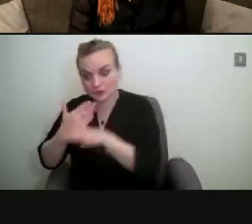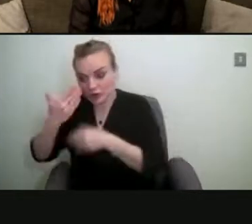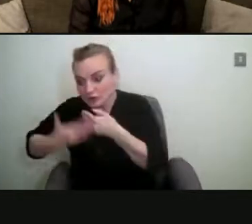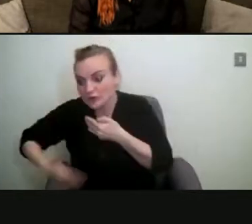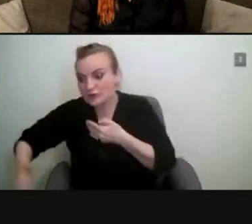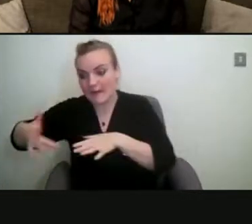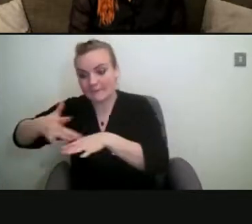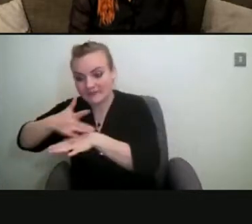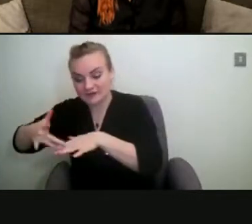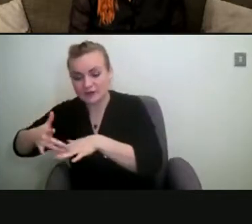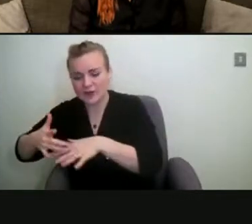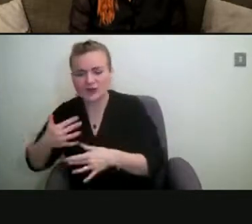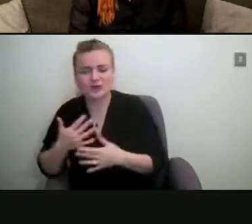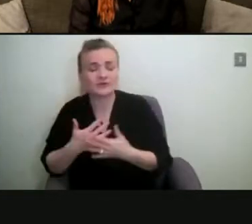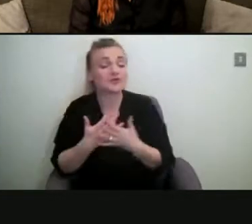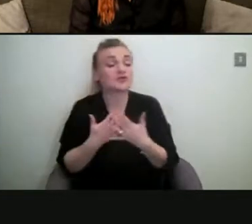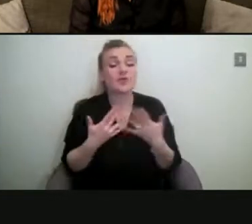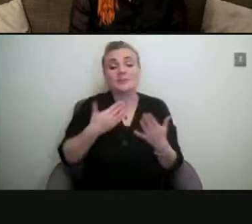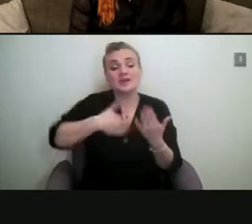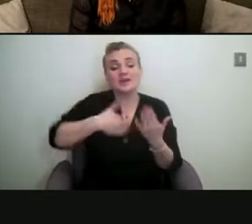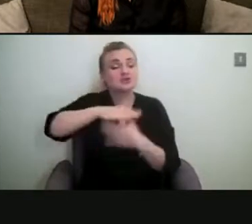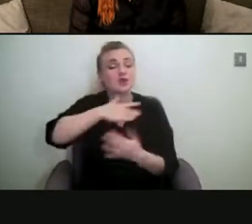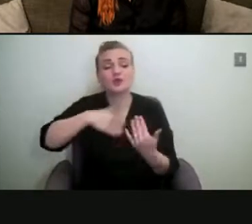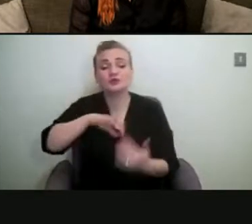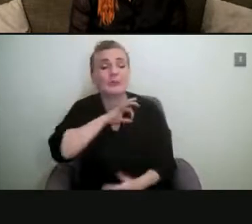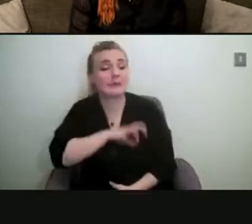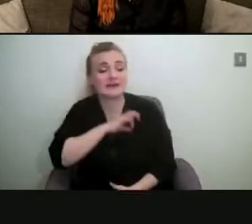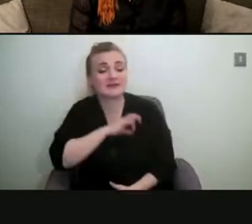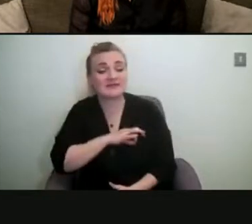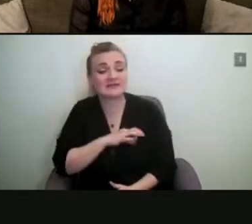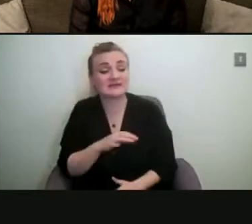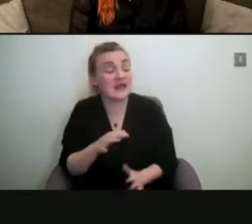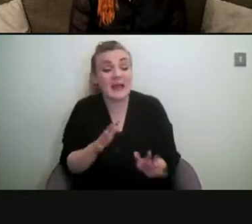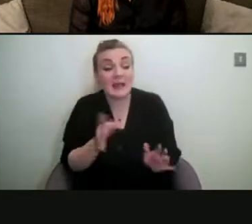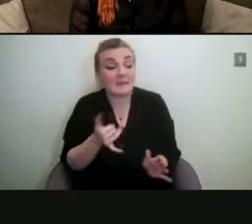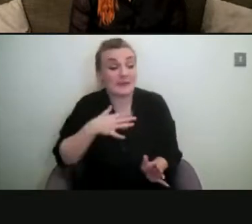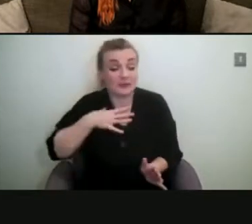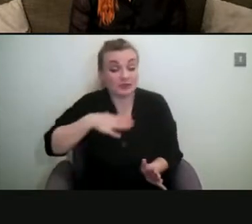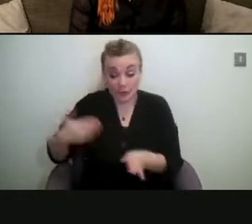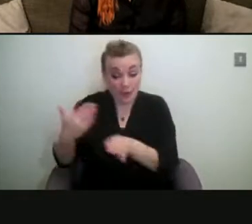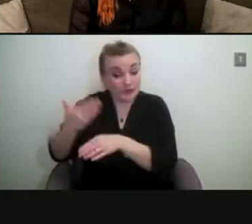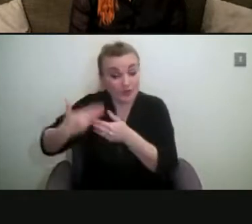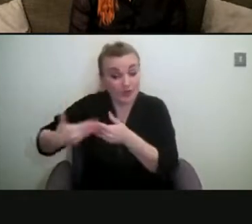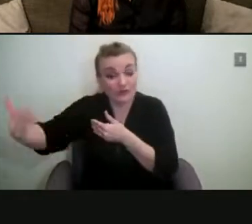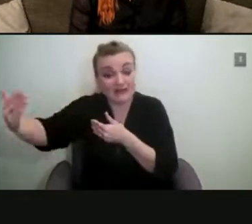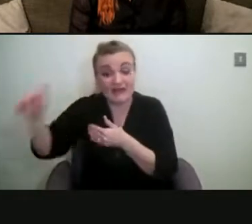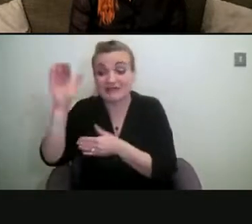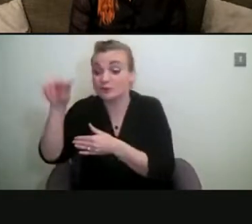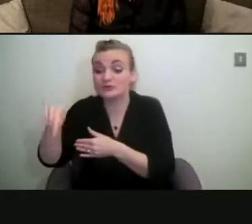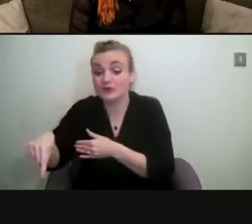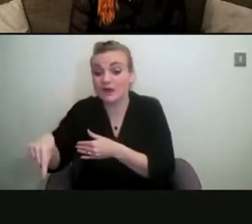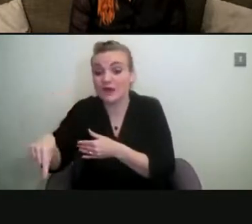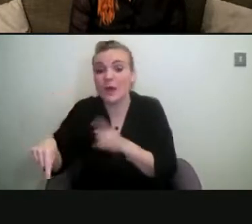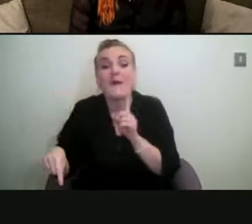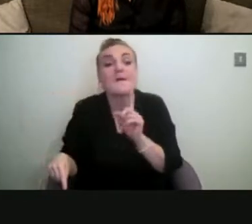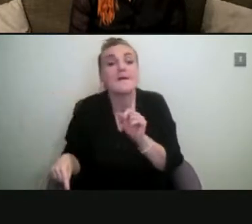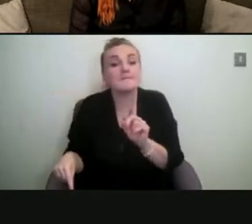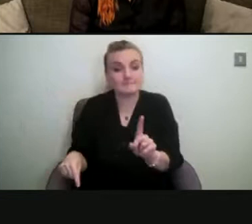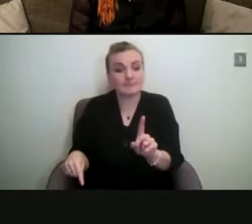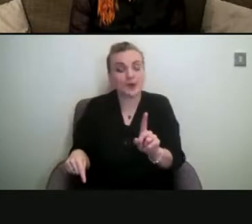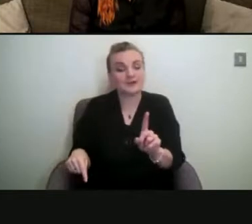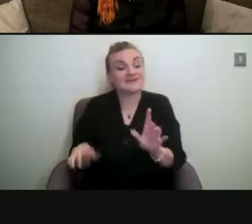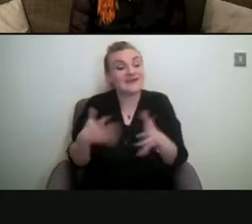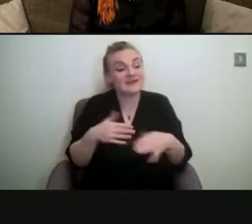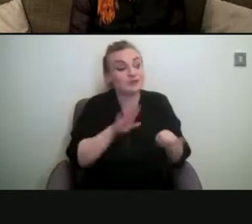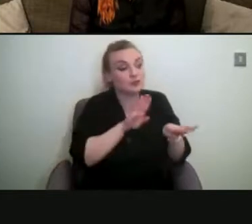social benefits to everyone. Even if it's something that you're not going to pursue as a career later on down the line, I think you will take something away